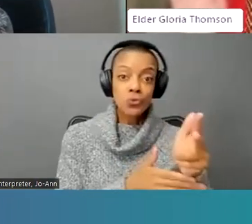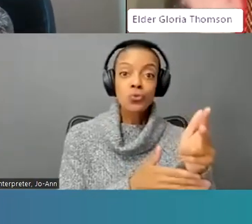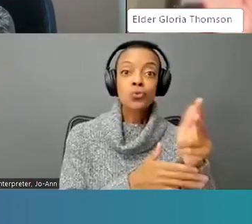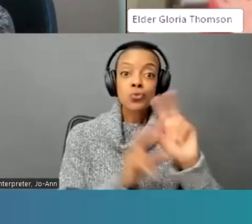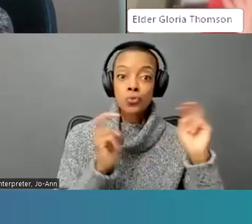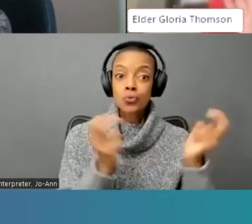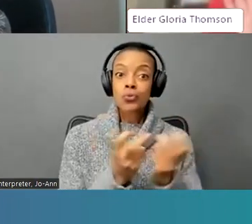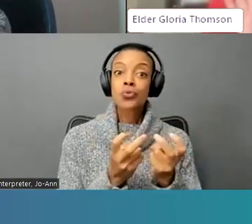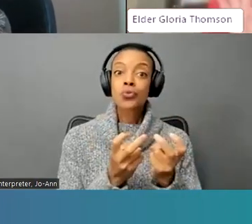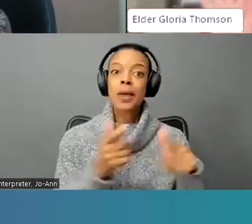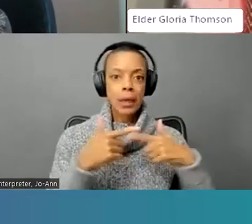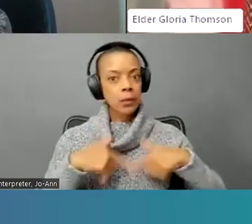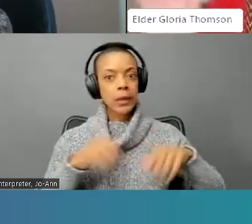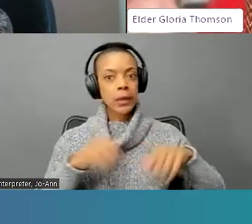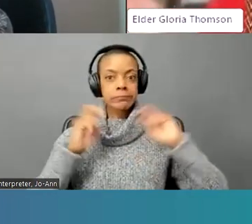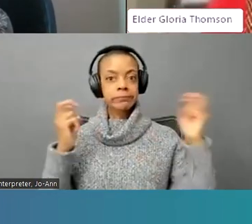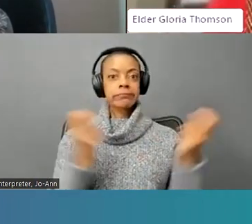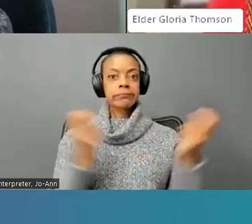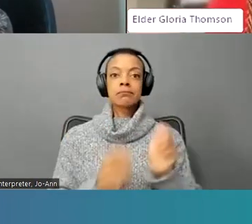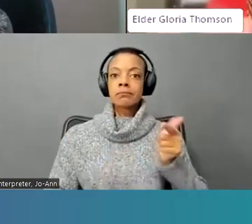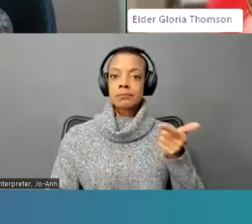circle, because we are all